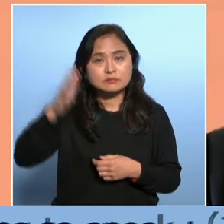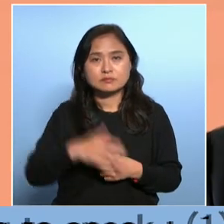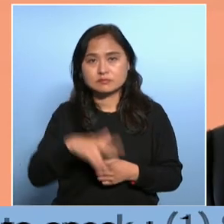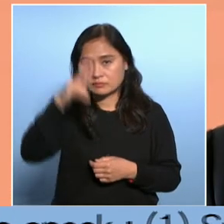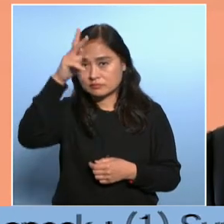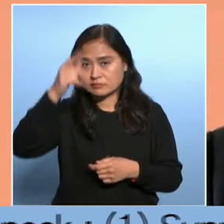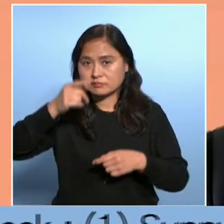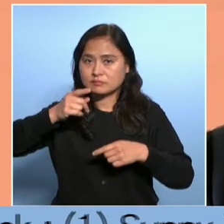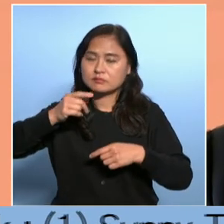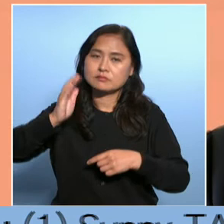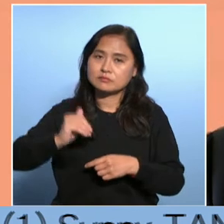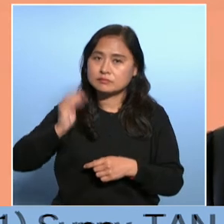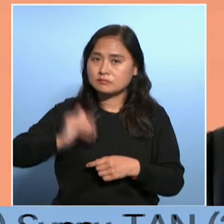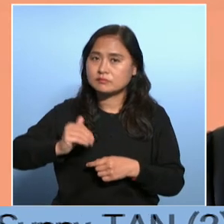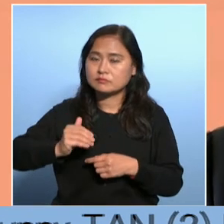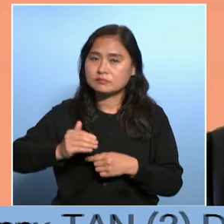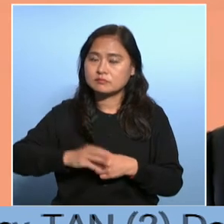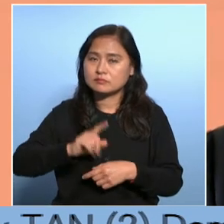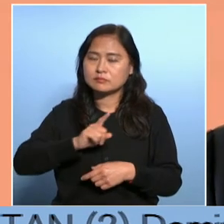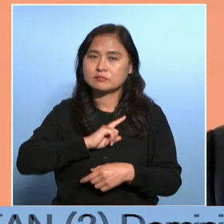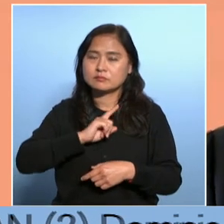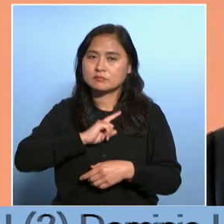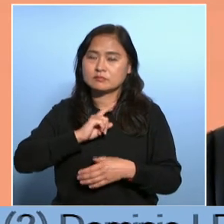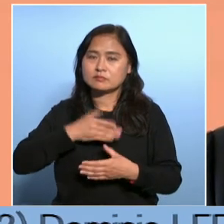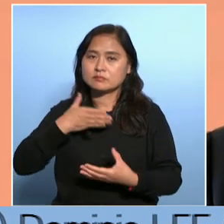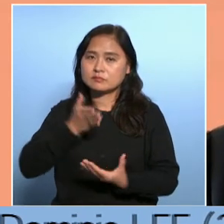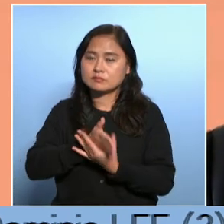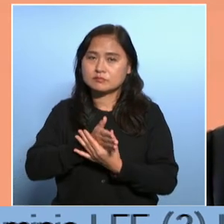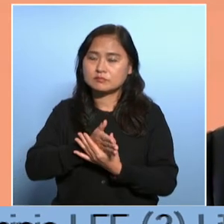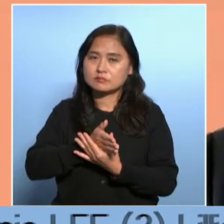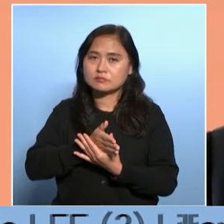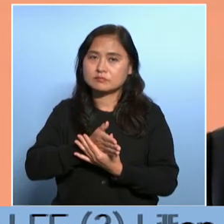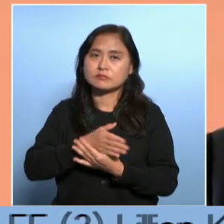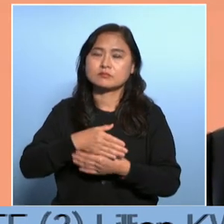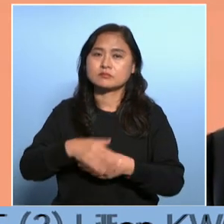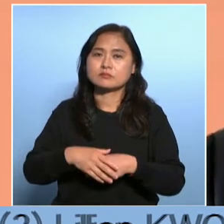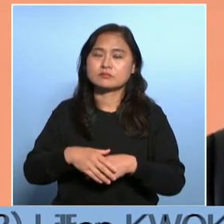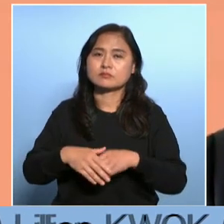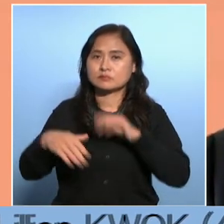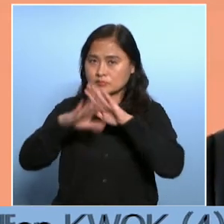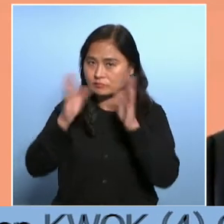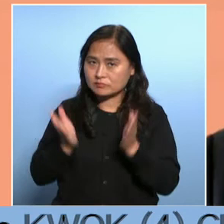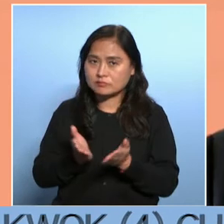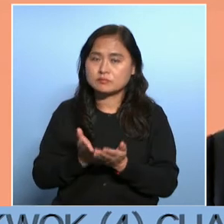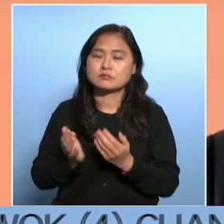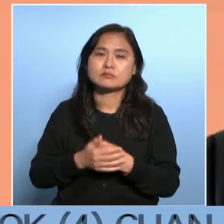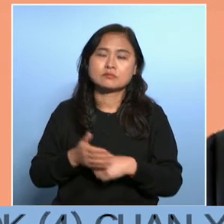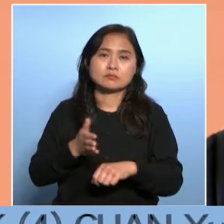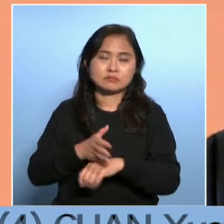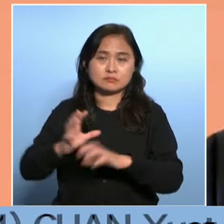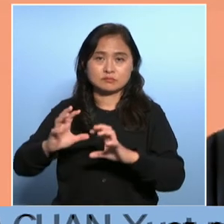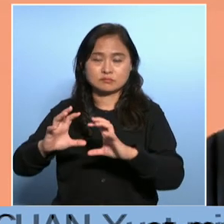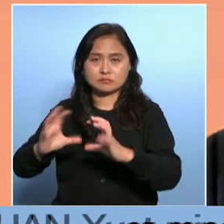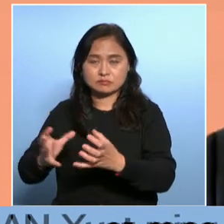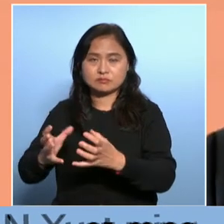and marshalling more people and mobilize everything,